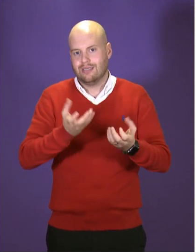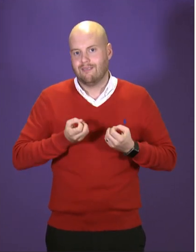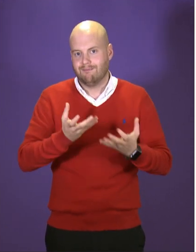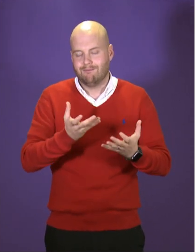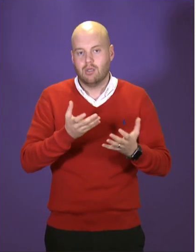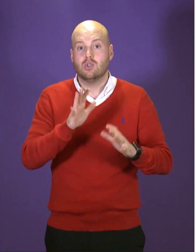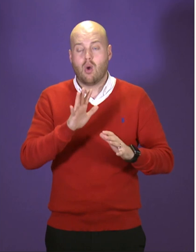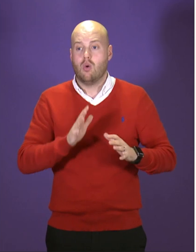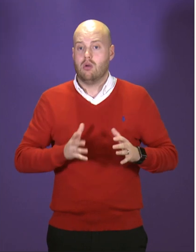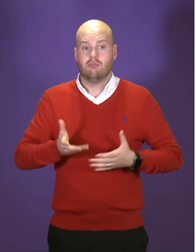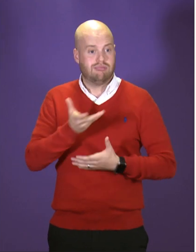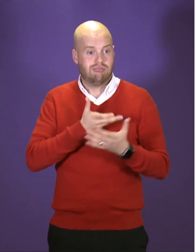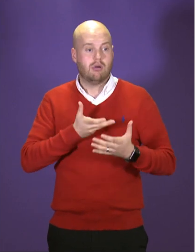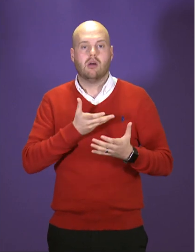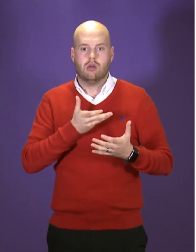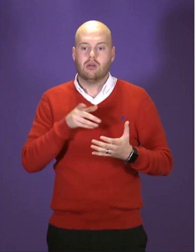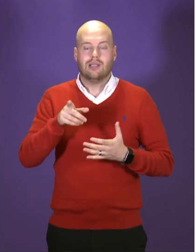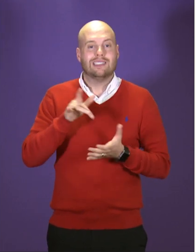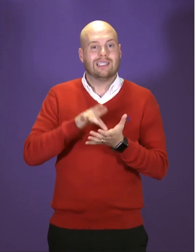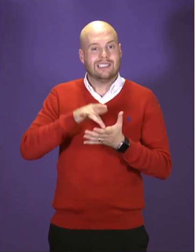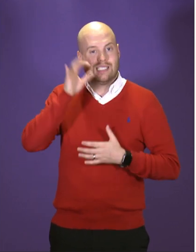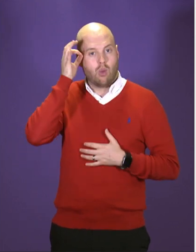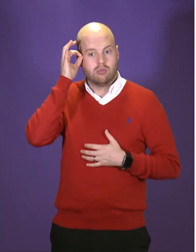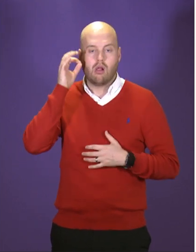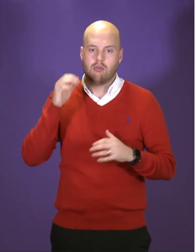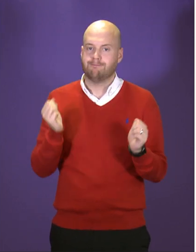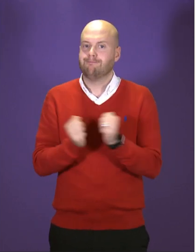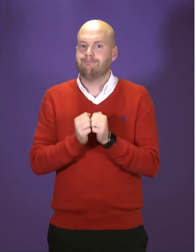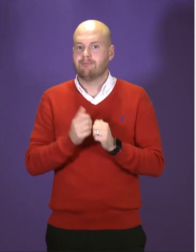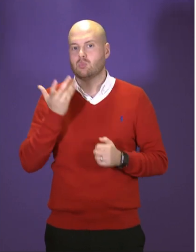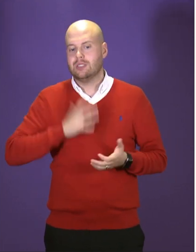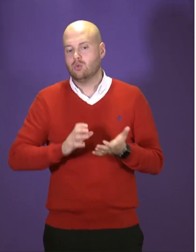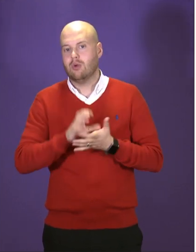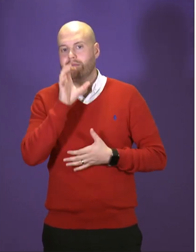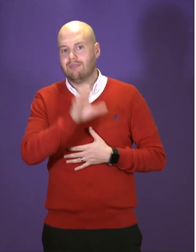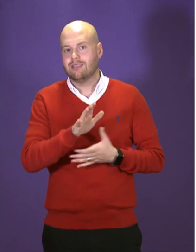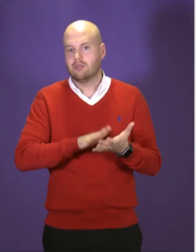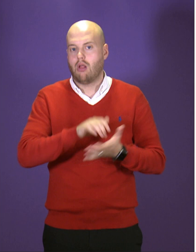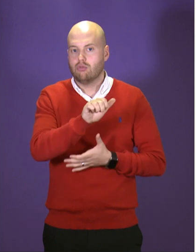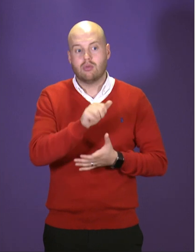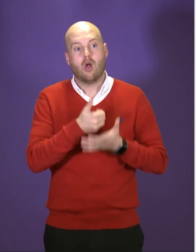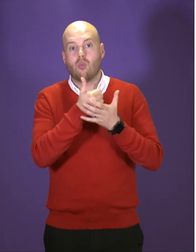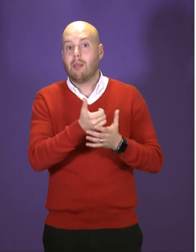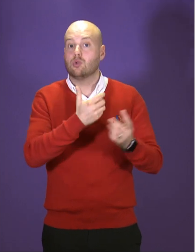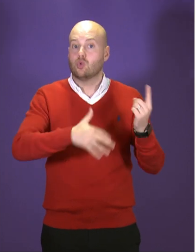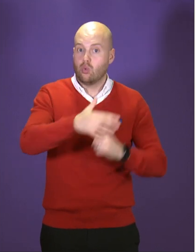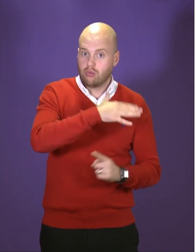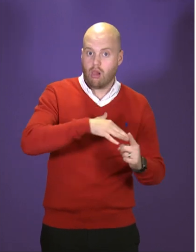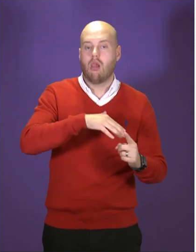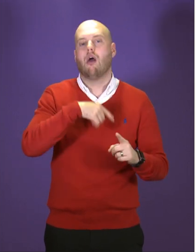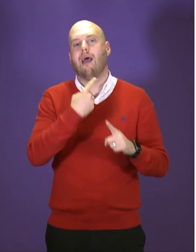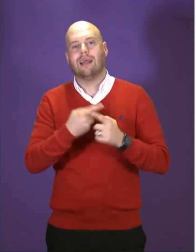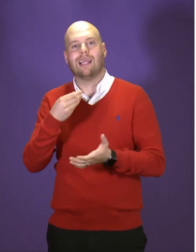to a view that it is necessary to invest in culture for all the social as well as the economic reasons.